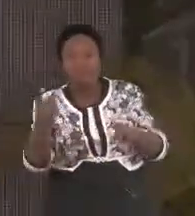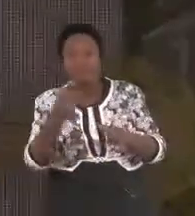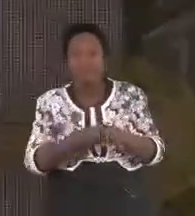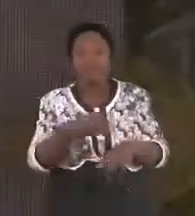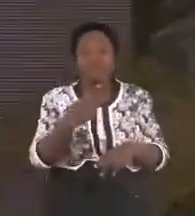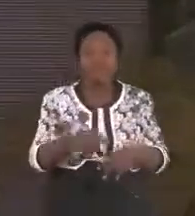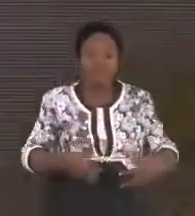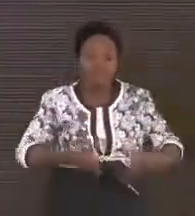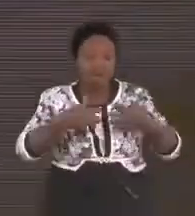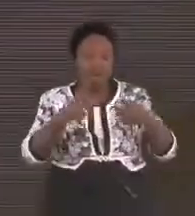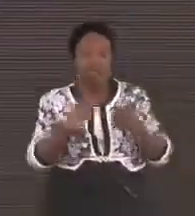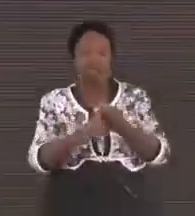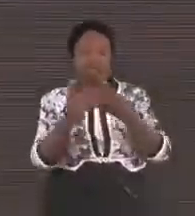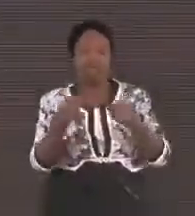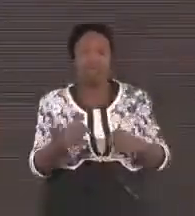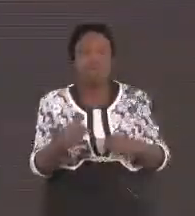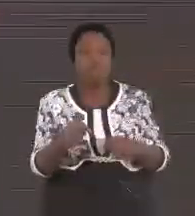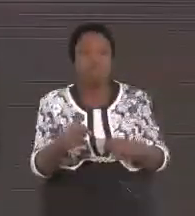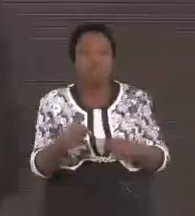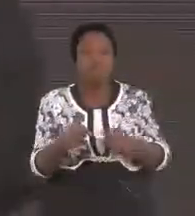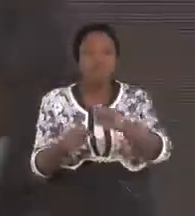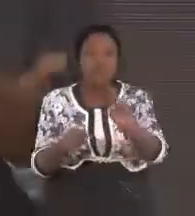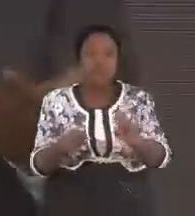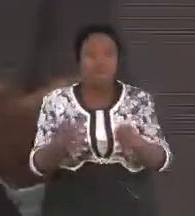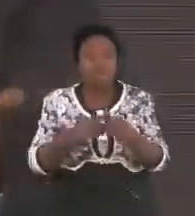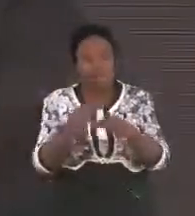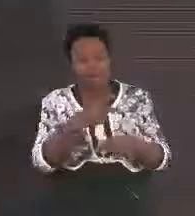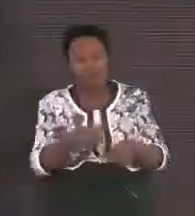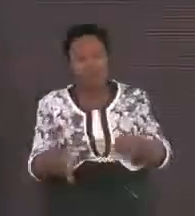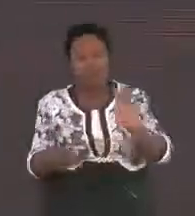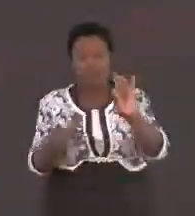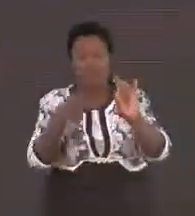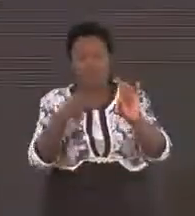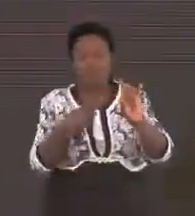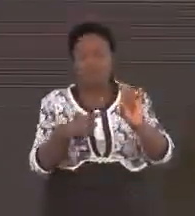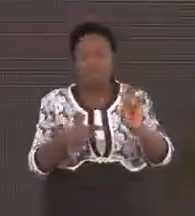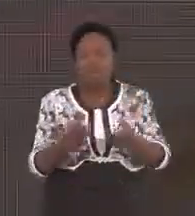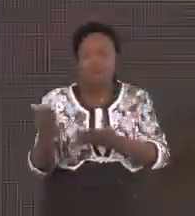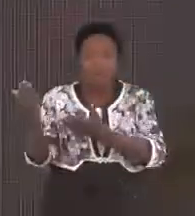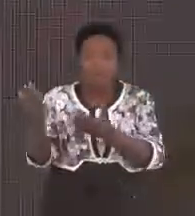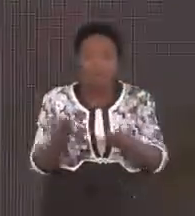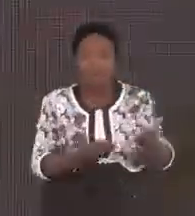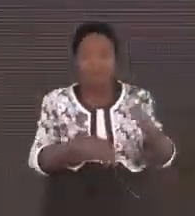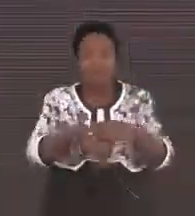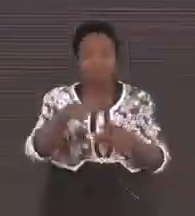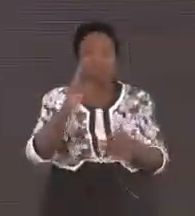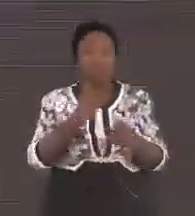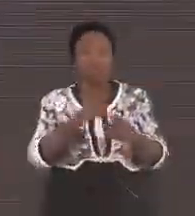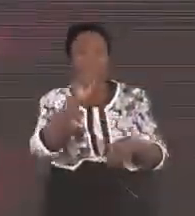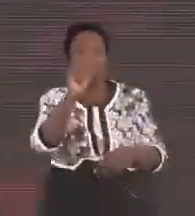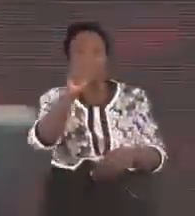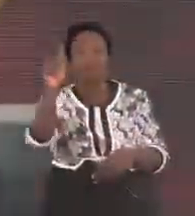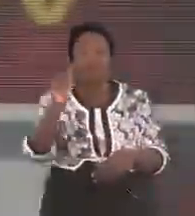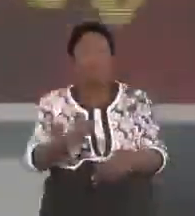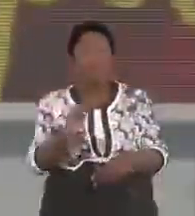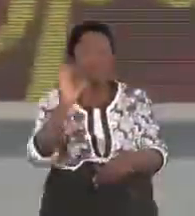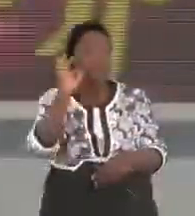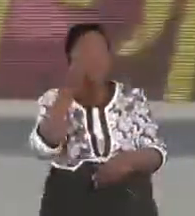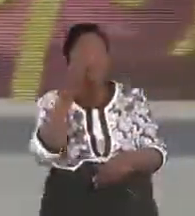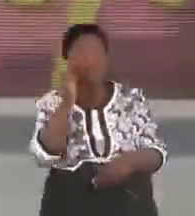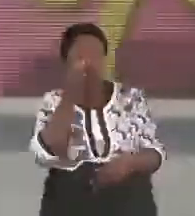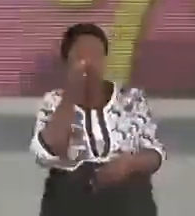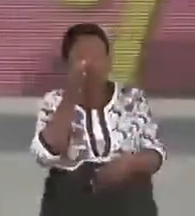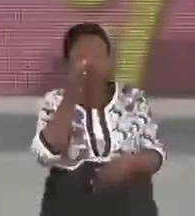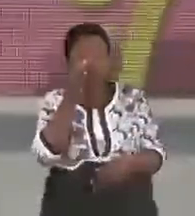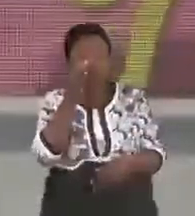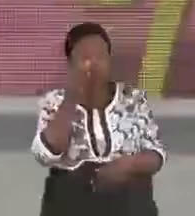come?" And then in verse 8, it says, "Bring forth, therefore, fruits meet for repentance."